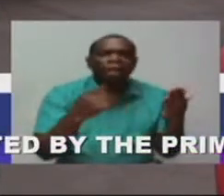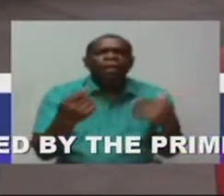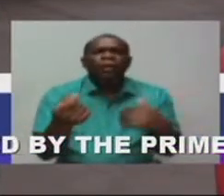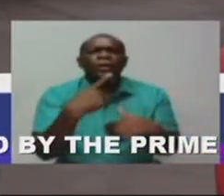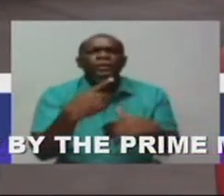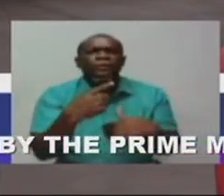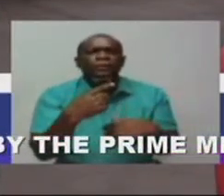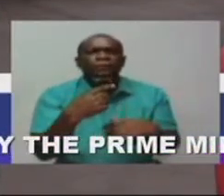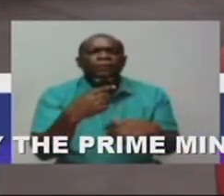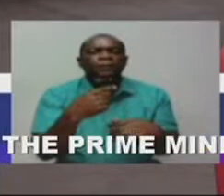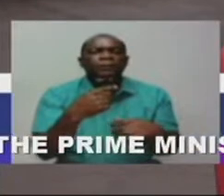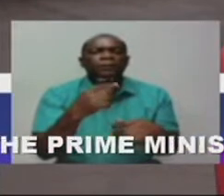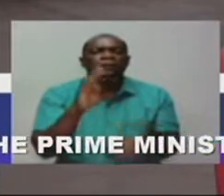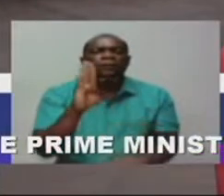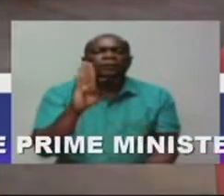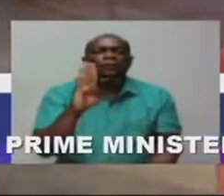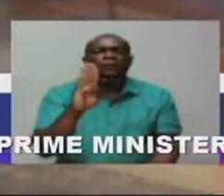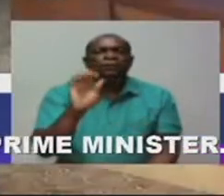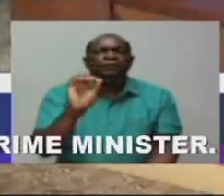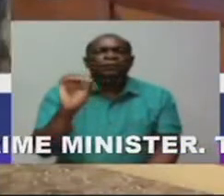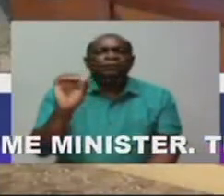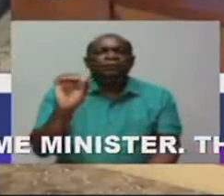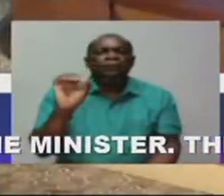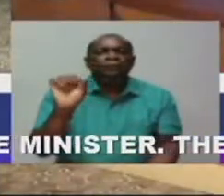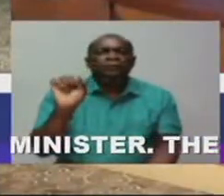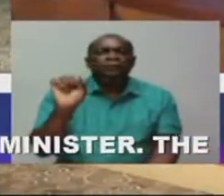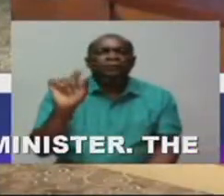any updates, any considerations?